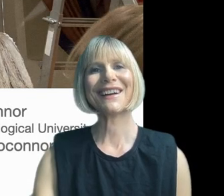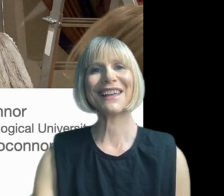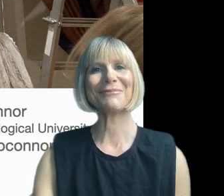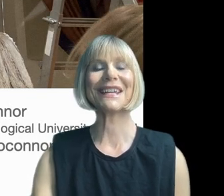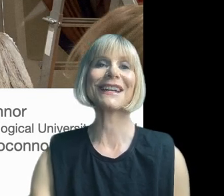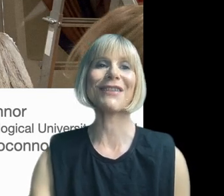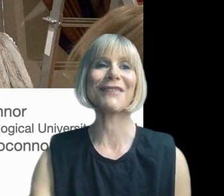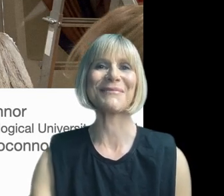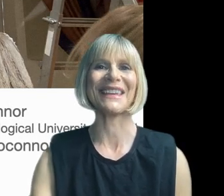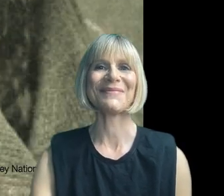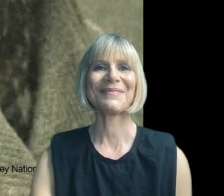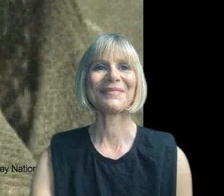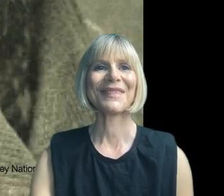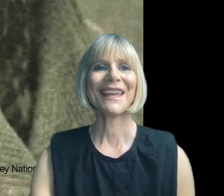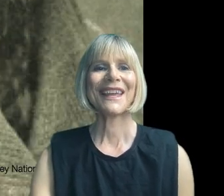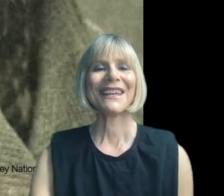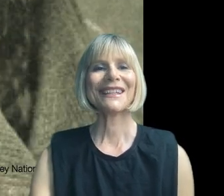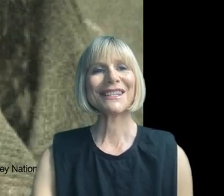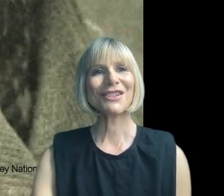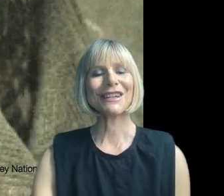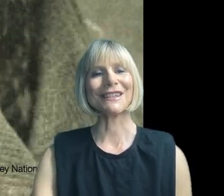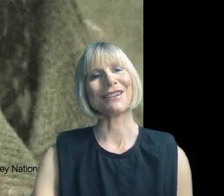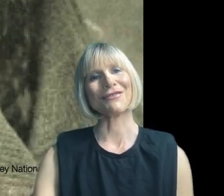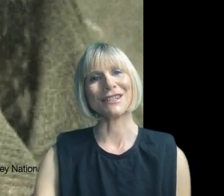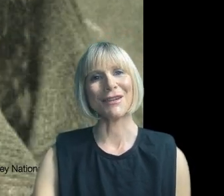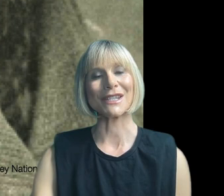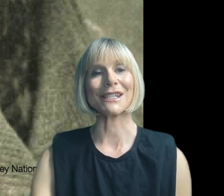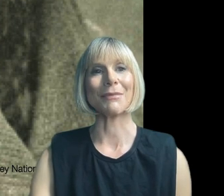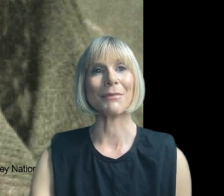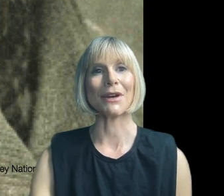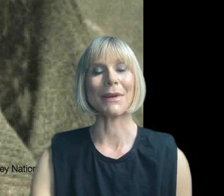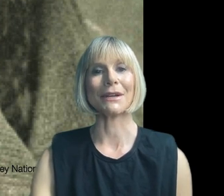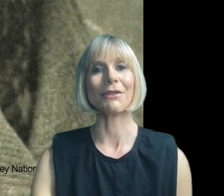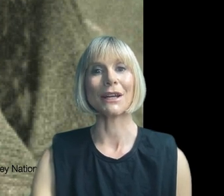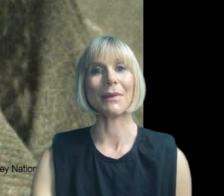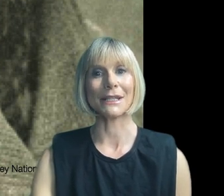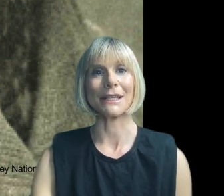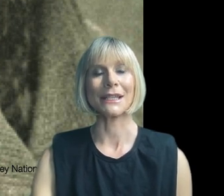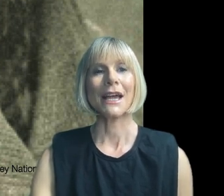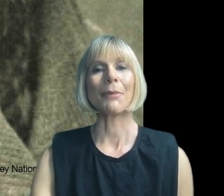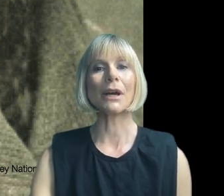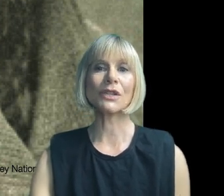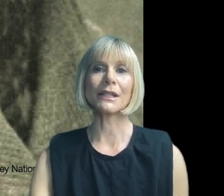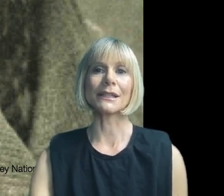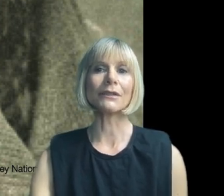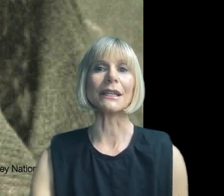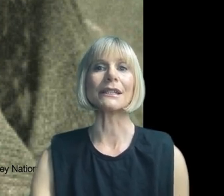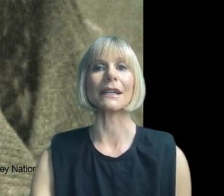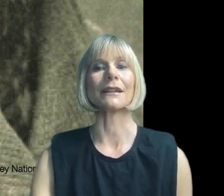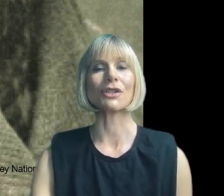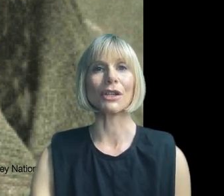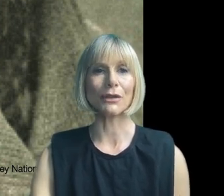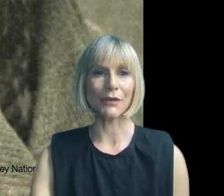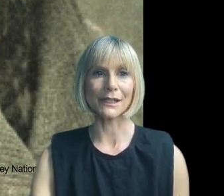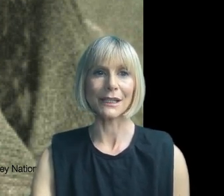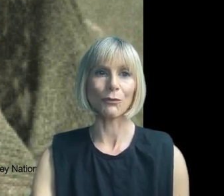Hi and many thanks for having me. Last year at this conference I presented a paper about Lyrical Bodies, a project at South East